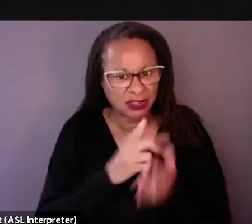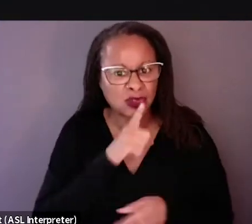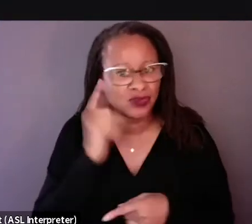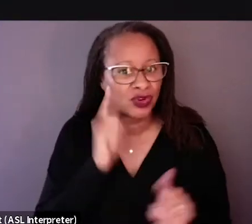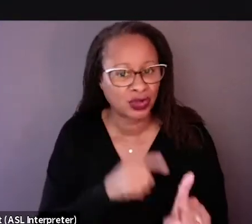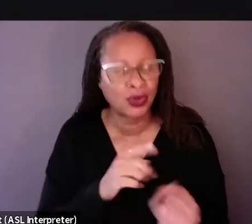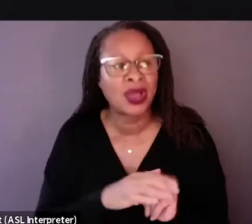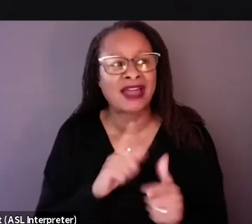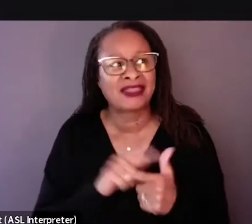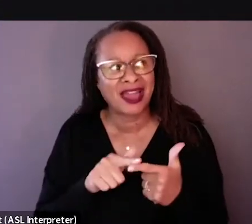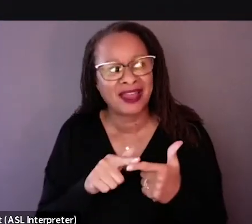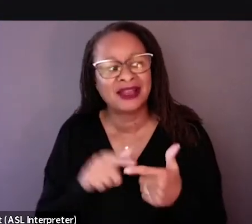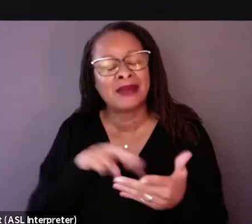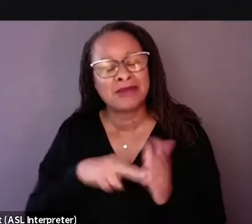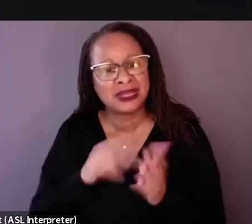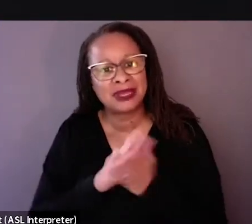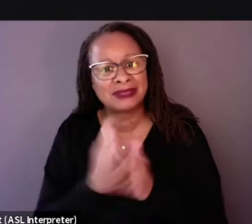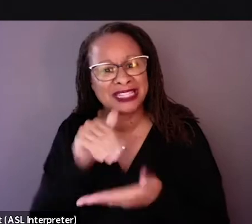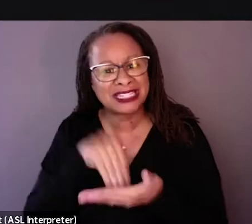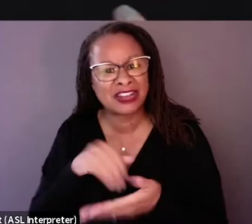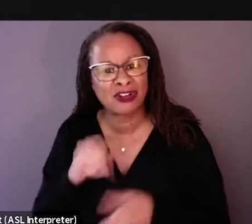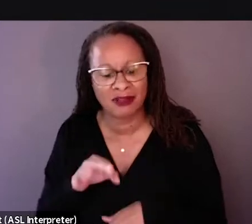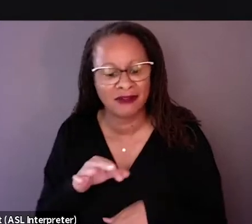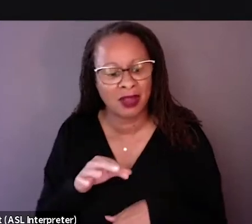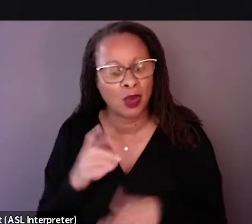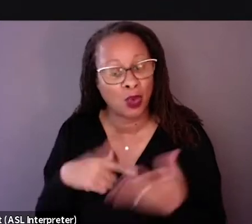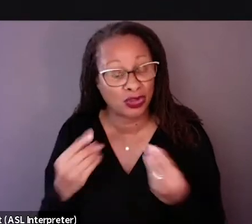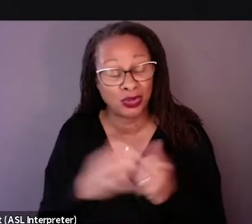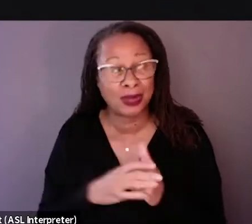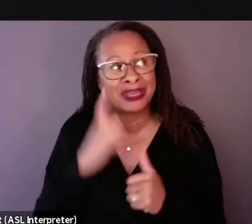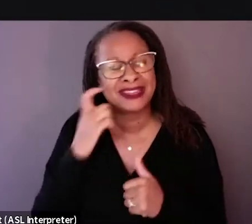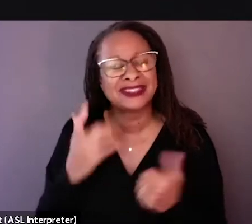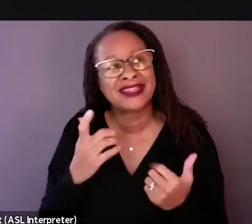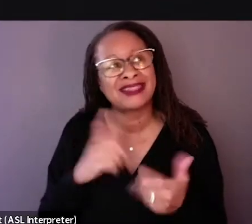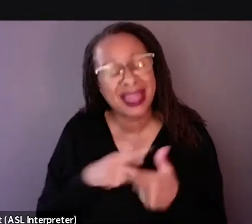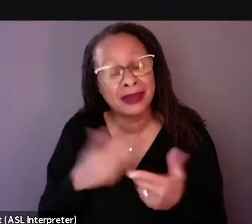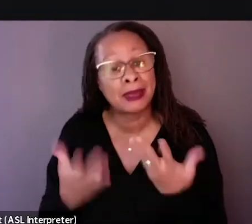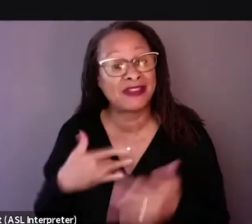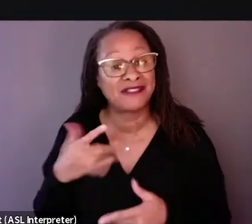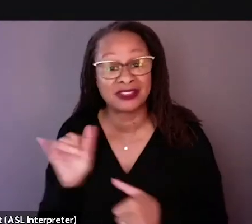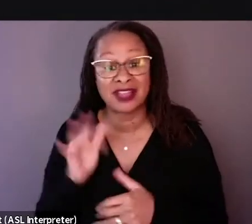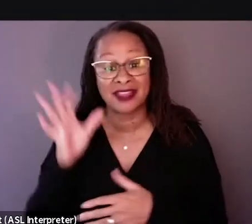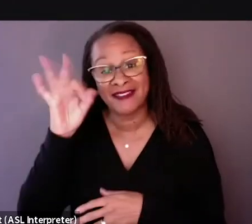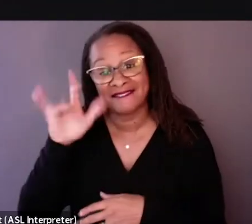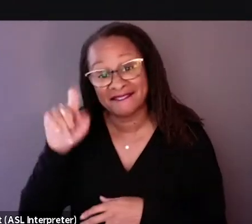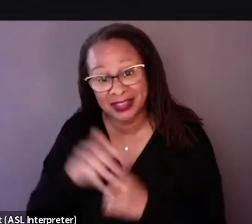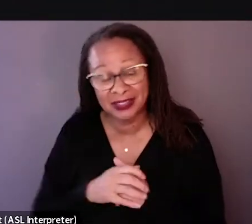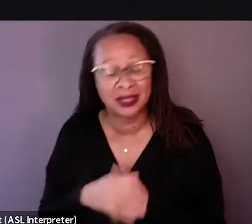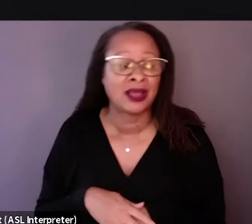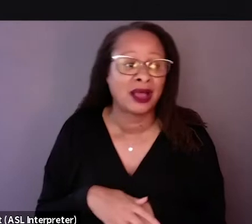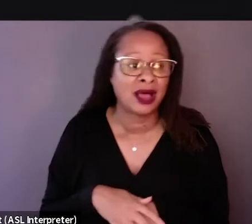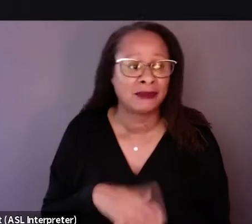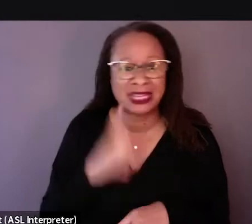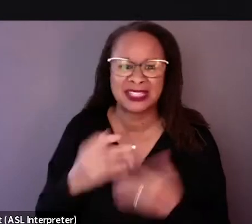very center of it, it might feel like fate, because you're doing what you dream of doing. It's what enriches your life. And for Katia and Maurice,